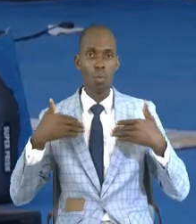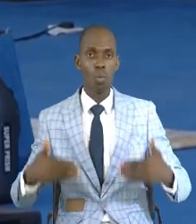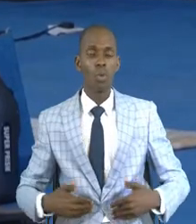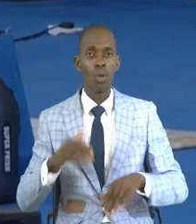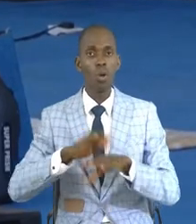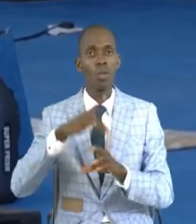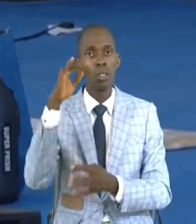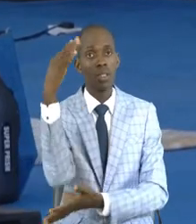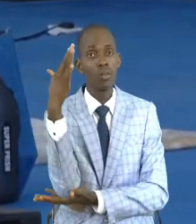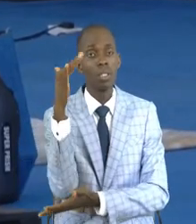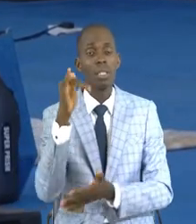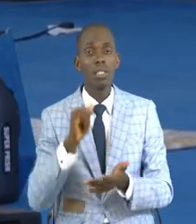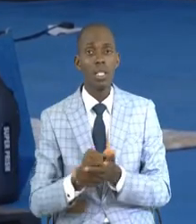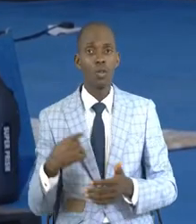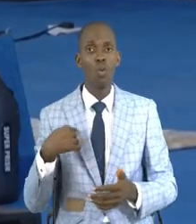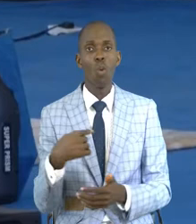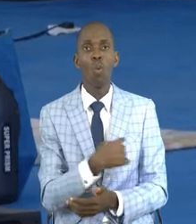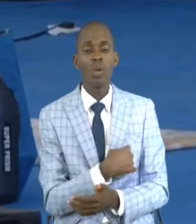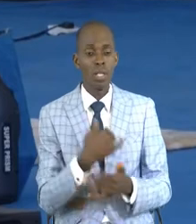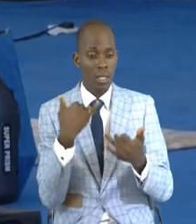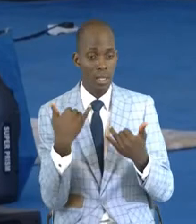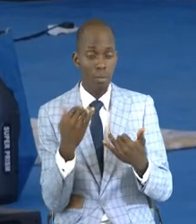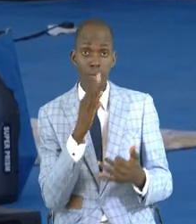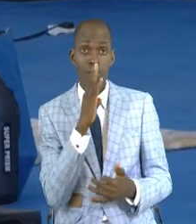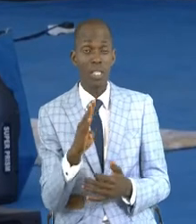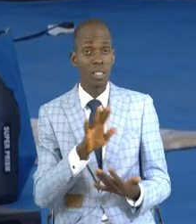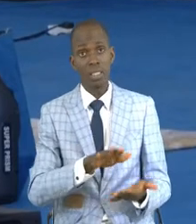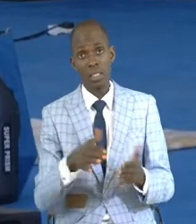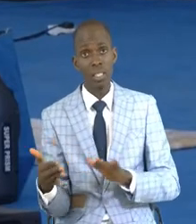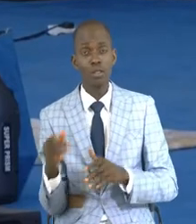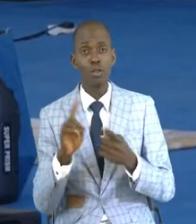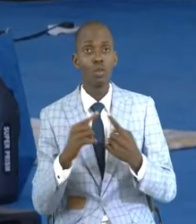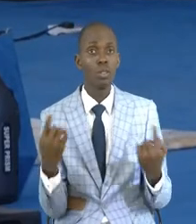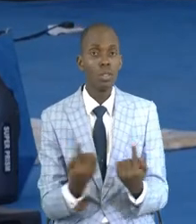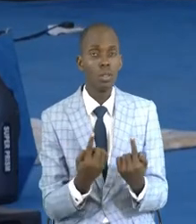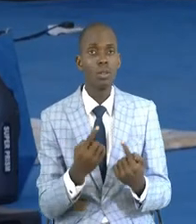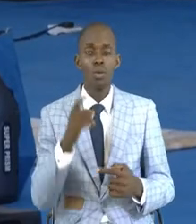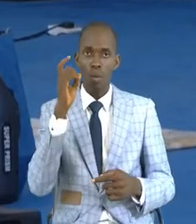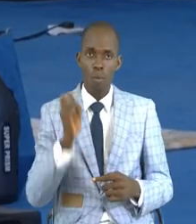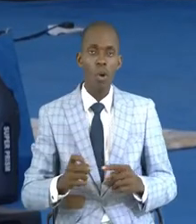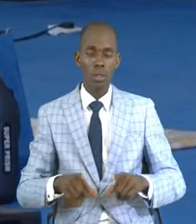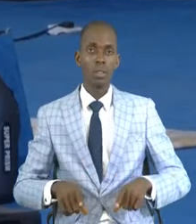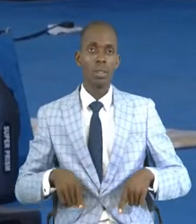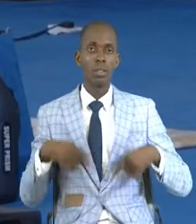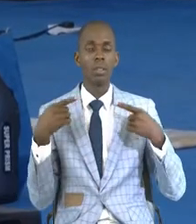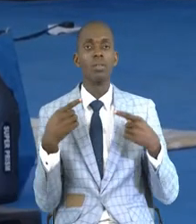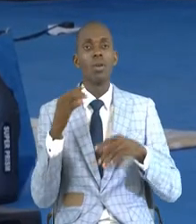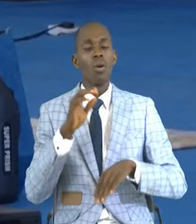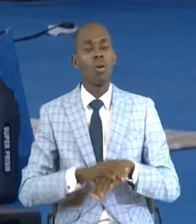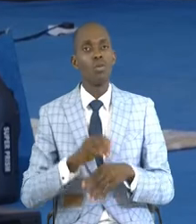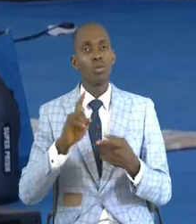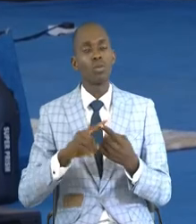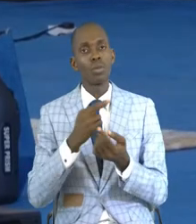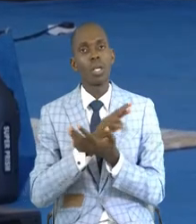being dead to sins, should live unto righteousness.